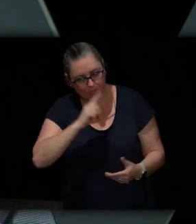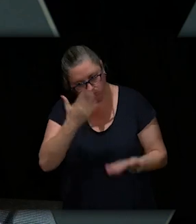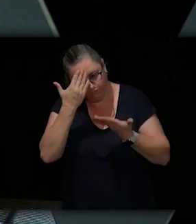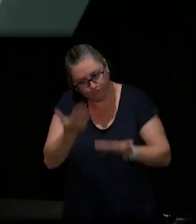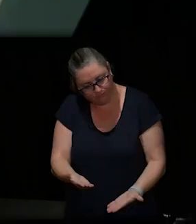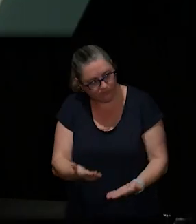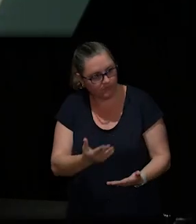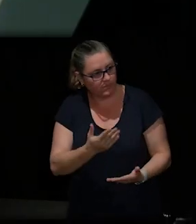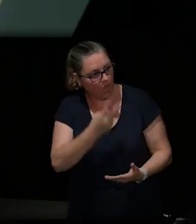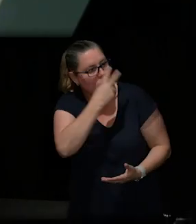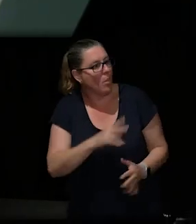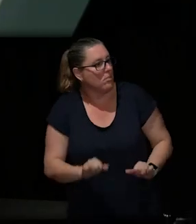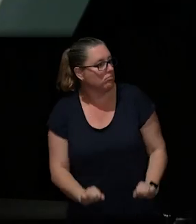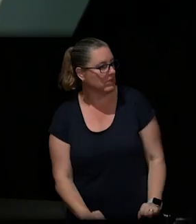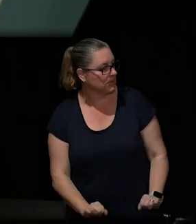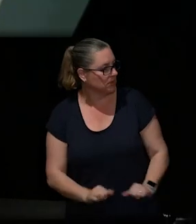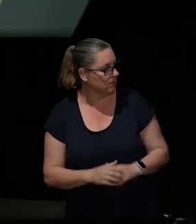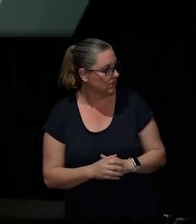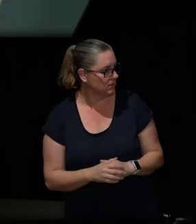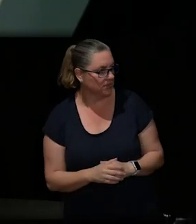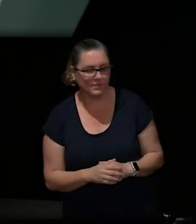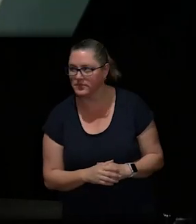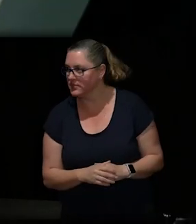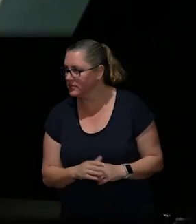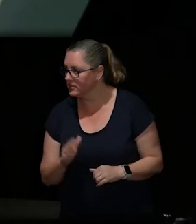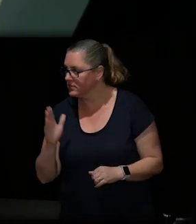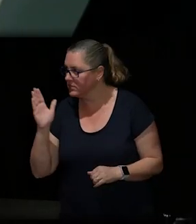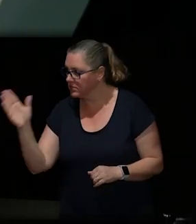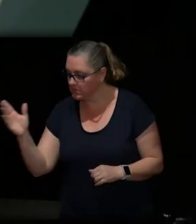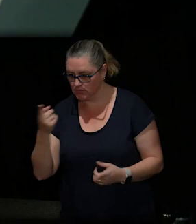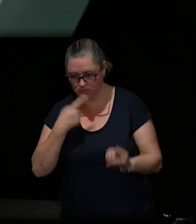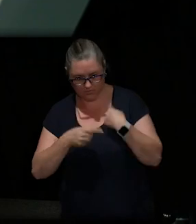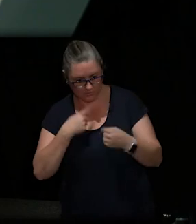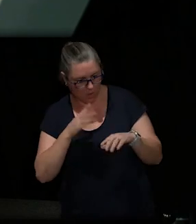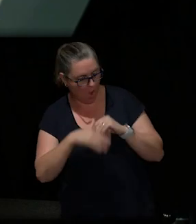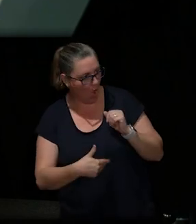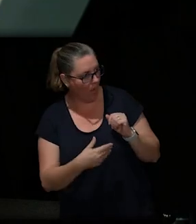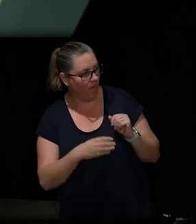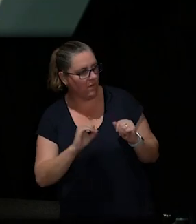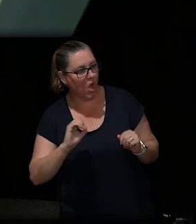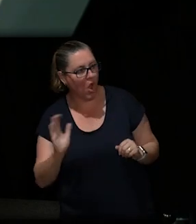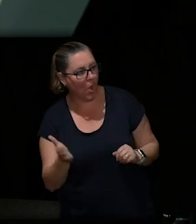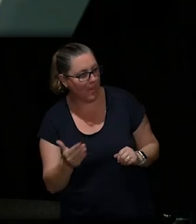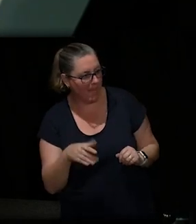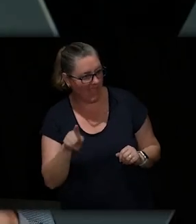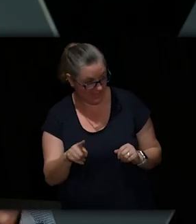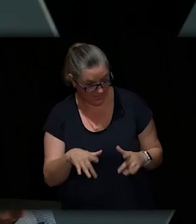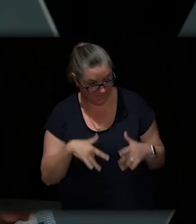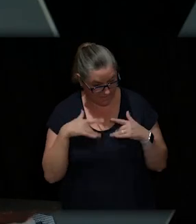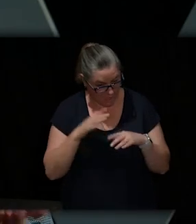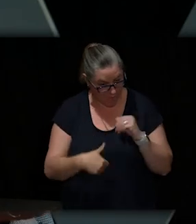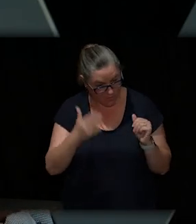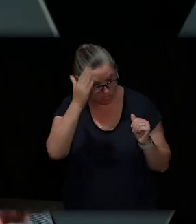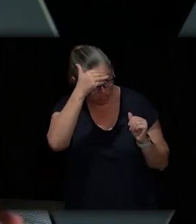Mm. I guess you're not going to tell us how Obama really feels about Trump. I don't know.